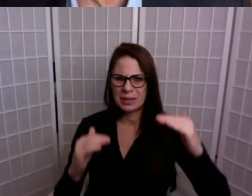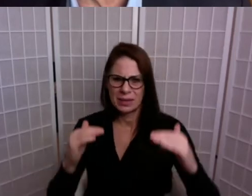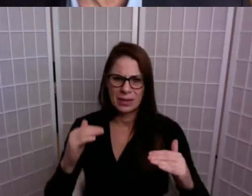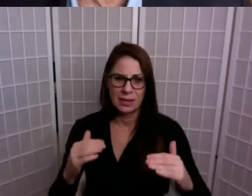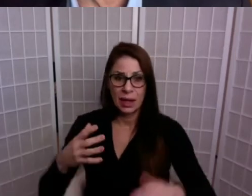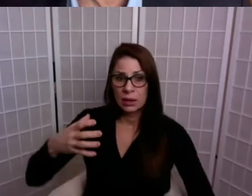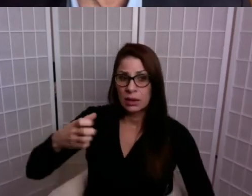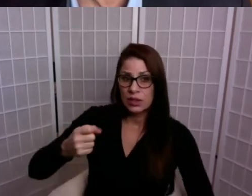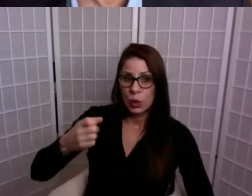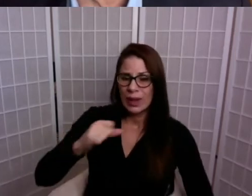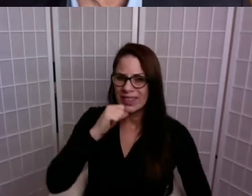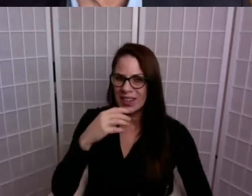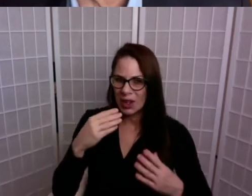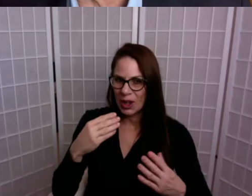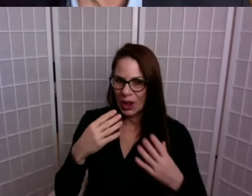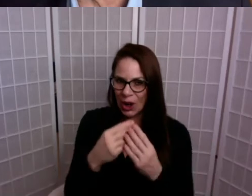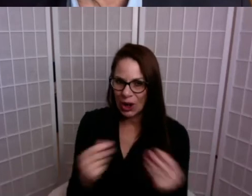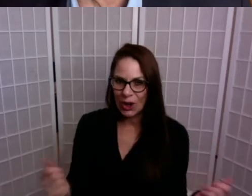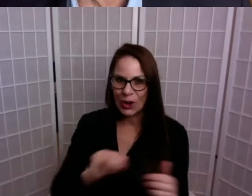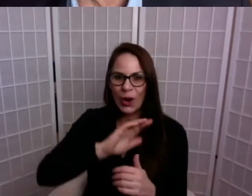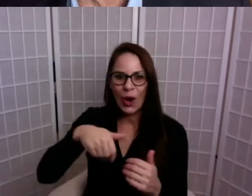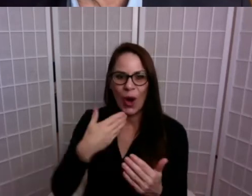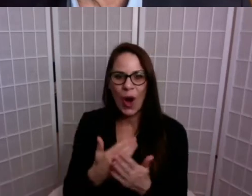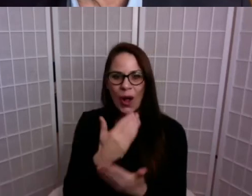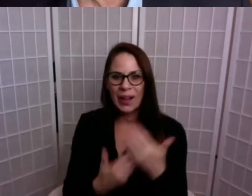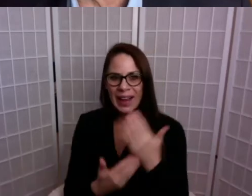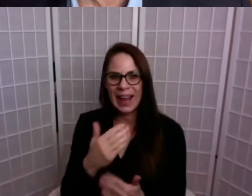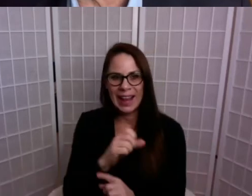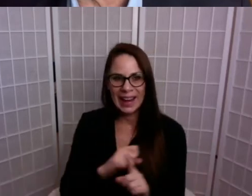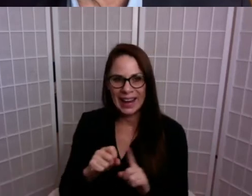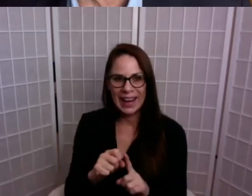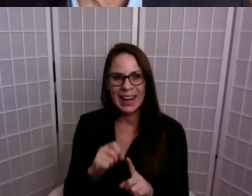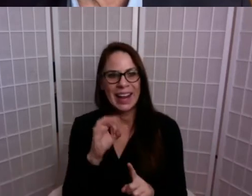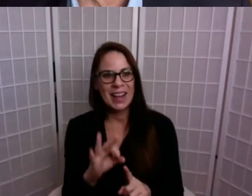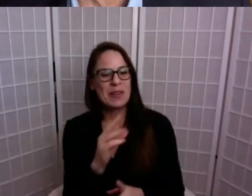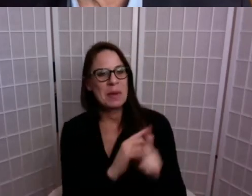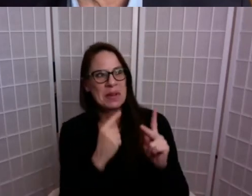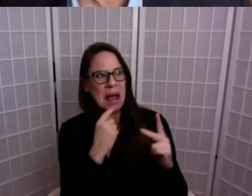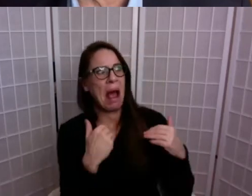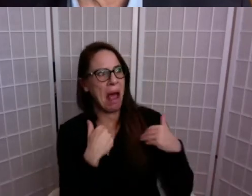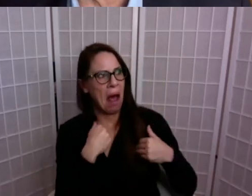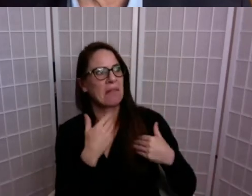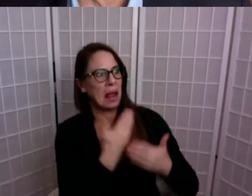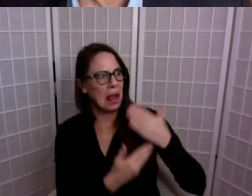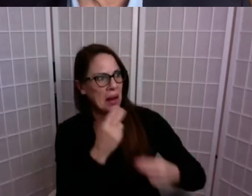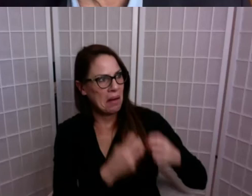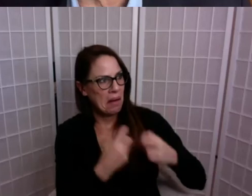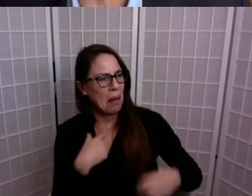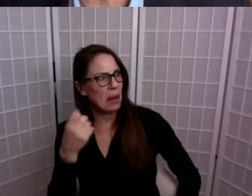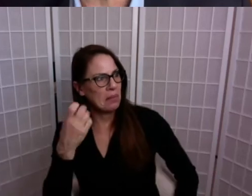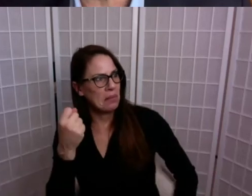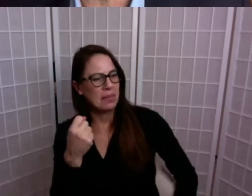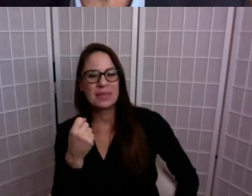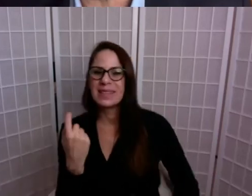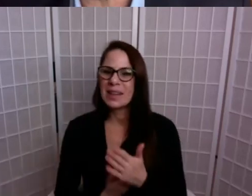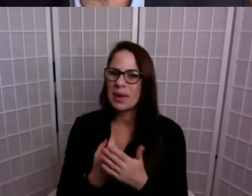cure all hand conditions. And a lot of times people have a certain condition, they say, I'm going to squeeze a stress ball, but that can make it worse. So it really depends on what you have. And